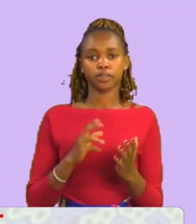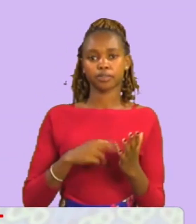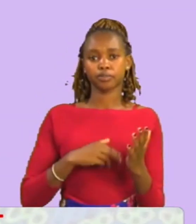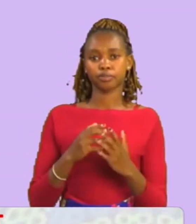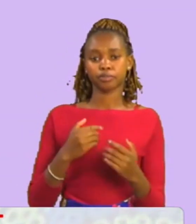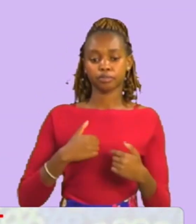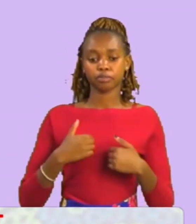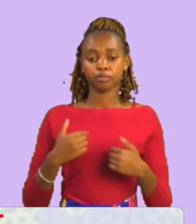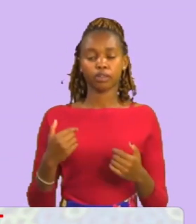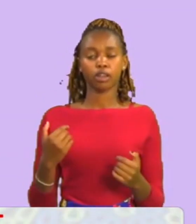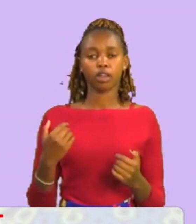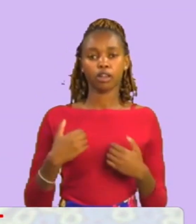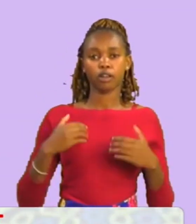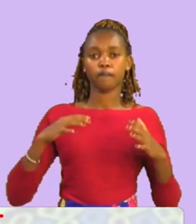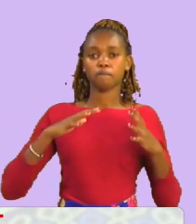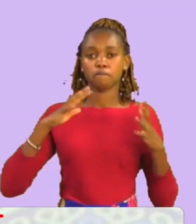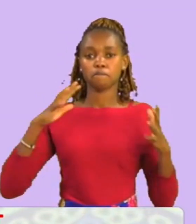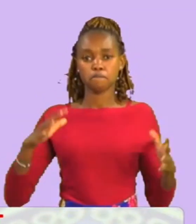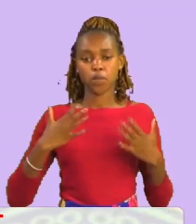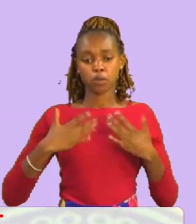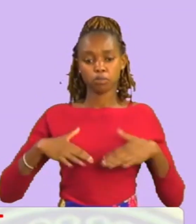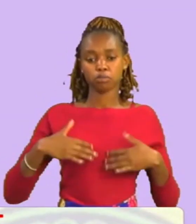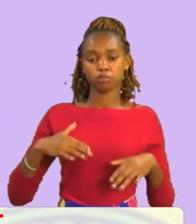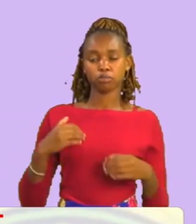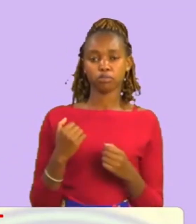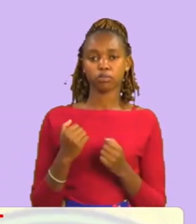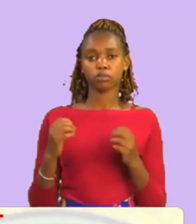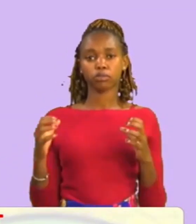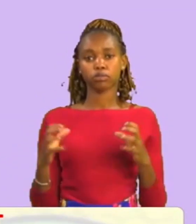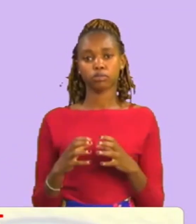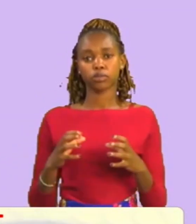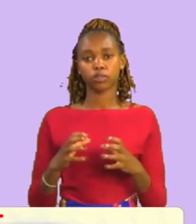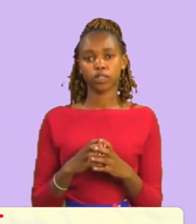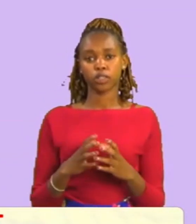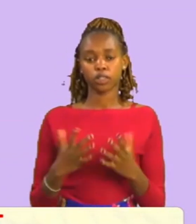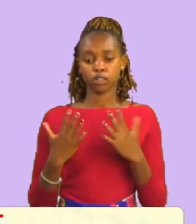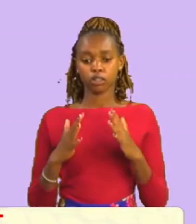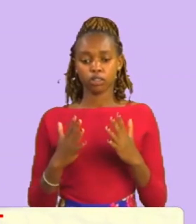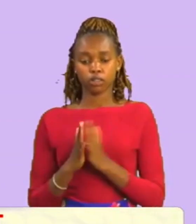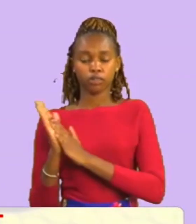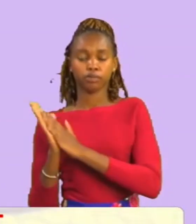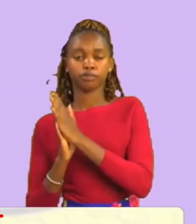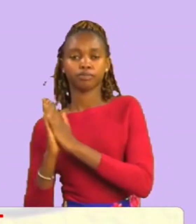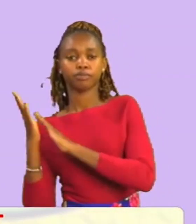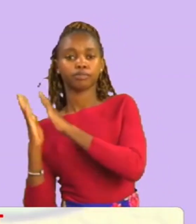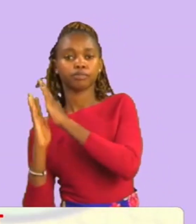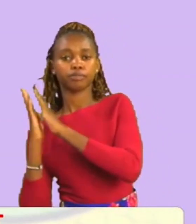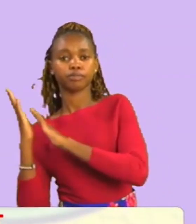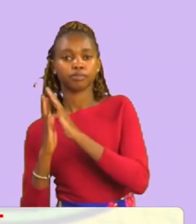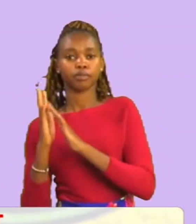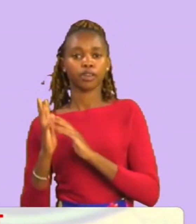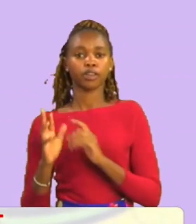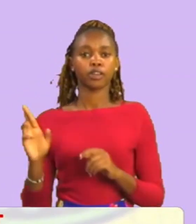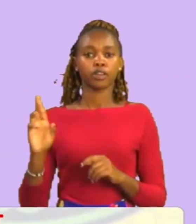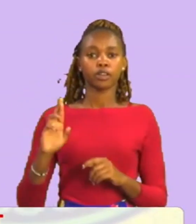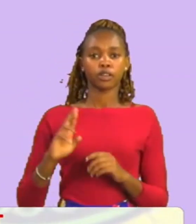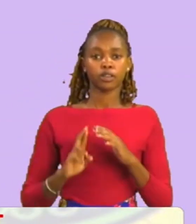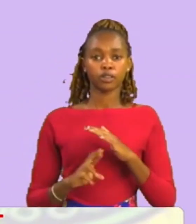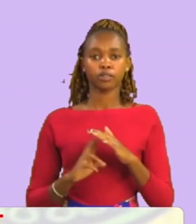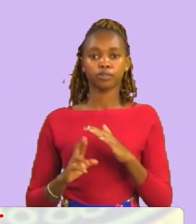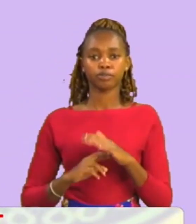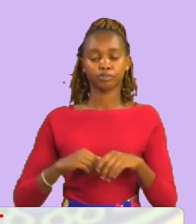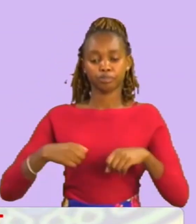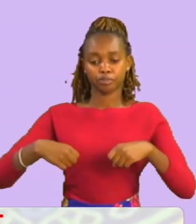unapatana na Mbogi. Wanadayaje? Anasema nini? Reggae Fest, sini ile Mbogi ya roasters wale wasewa